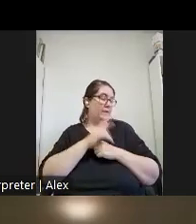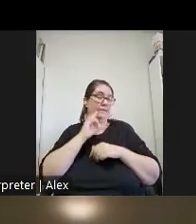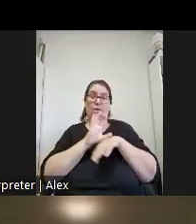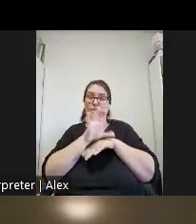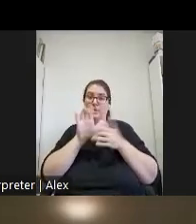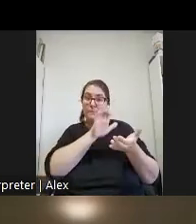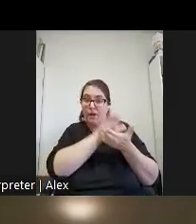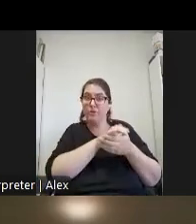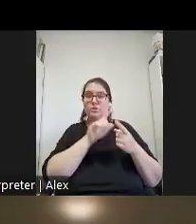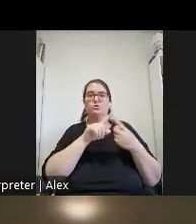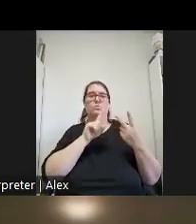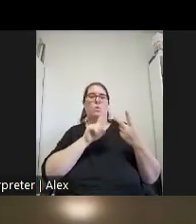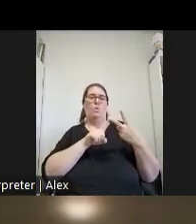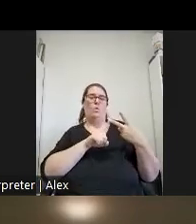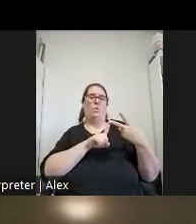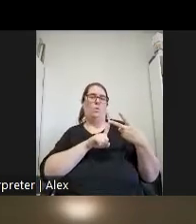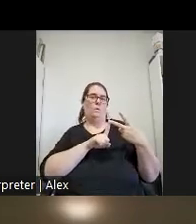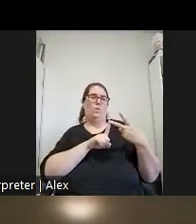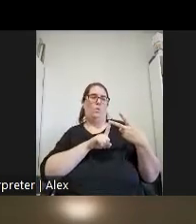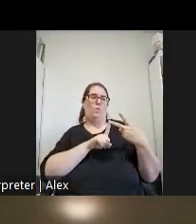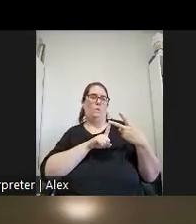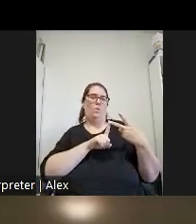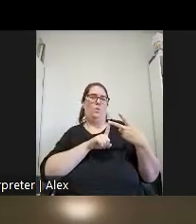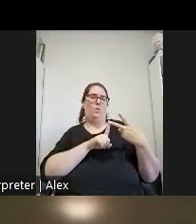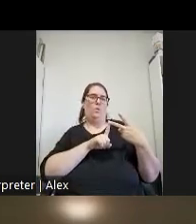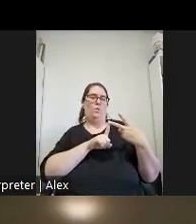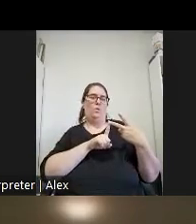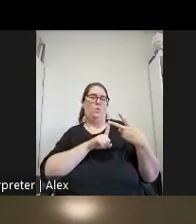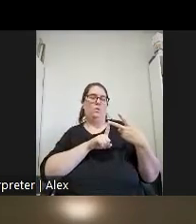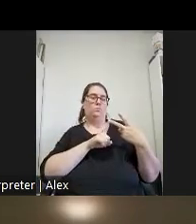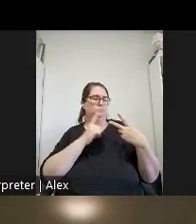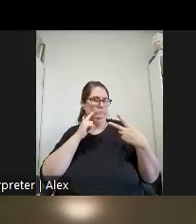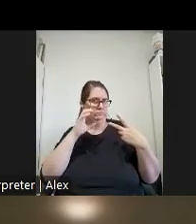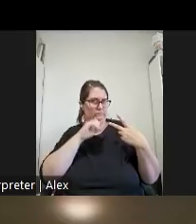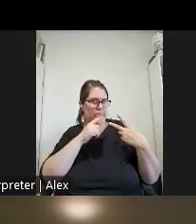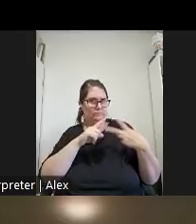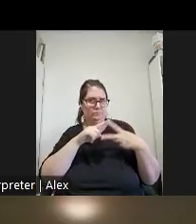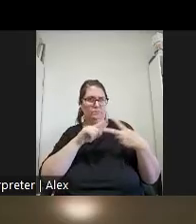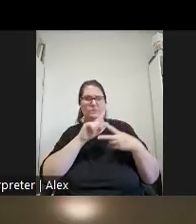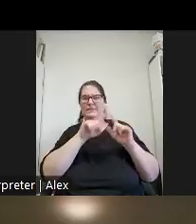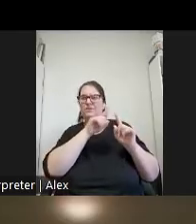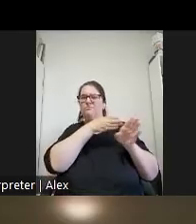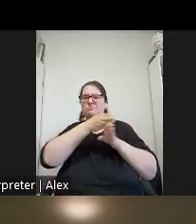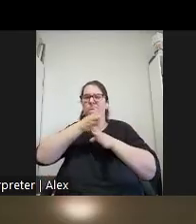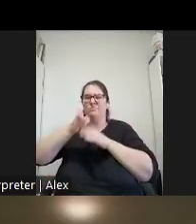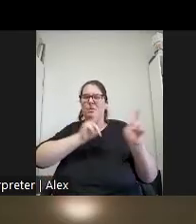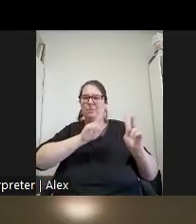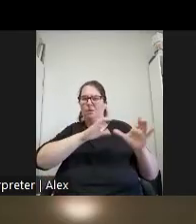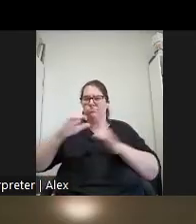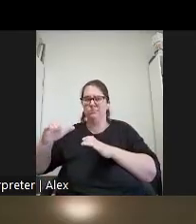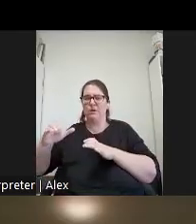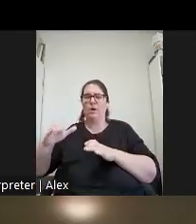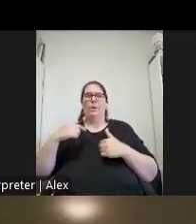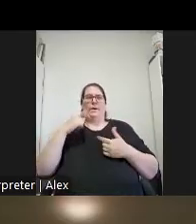managers or in the area of so-called honor-based violence, we realized that a lot of risk assessment tools that